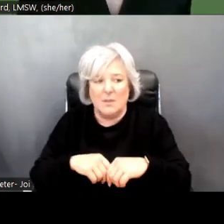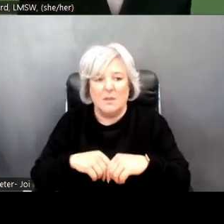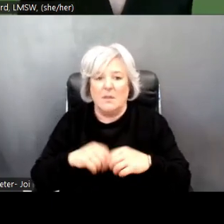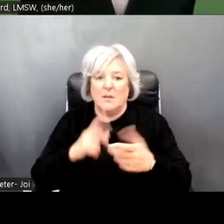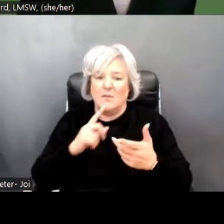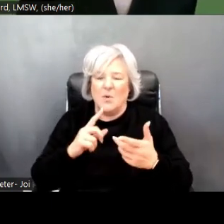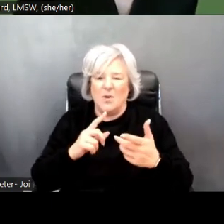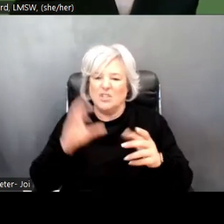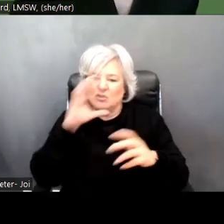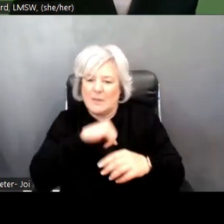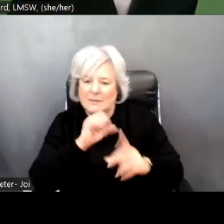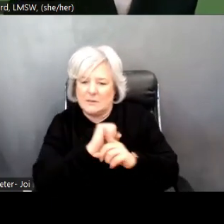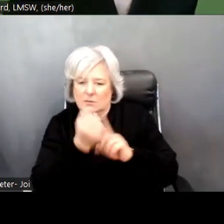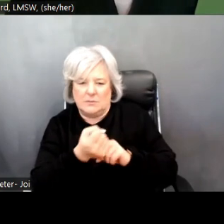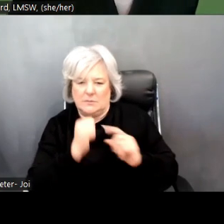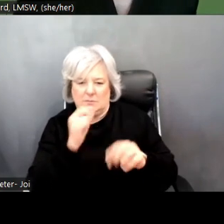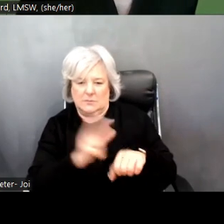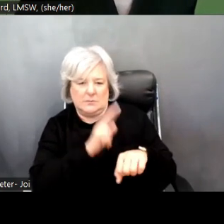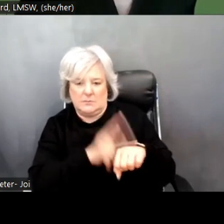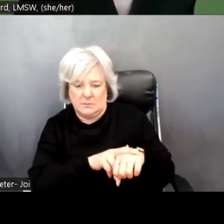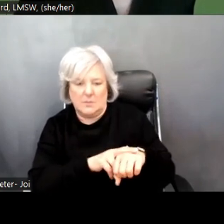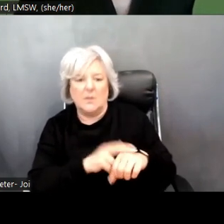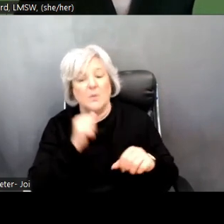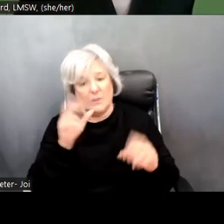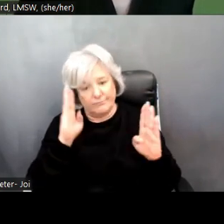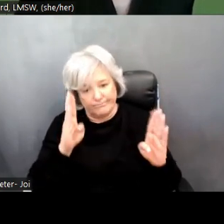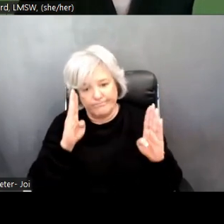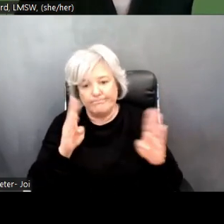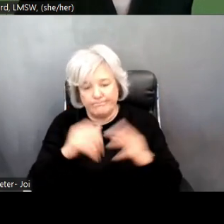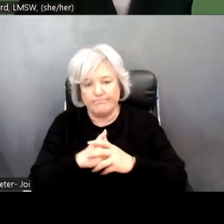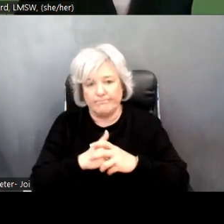abnormal situations. We need to be paying attention to those.